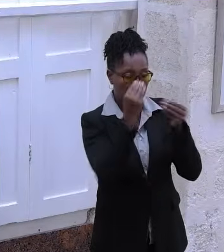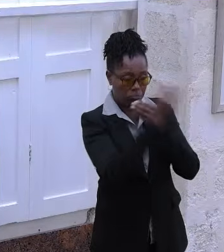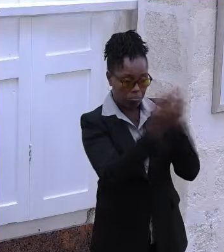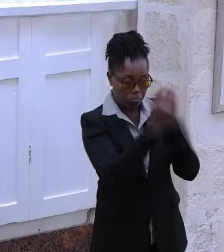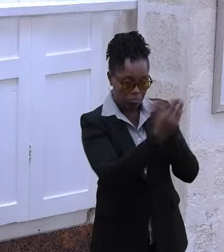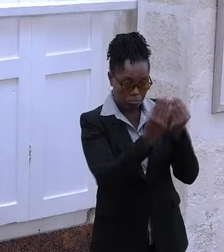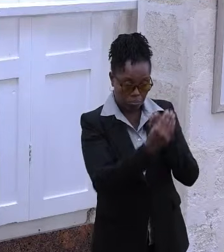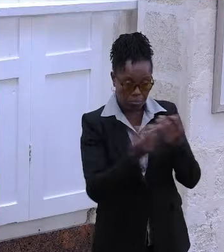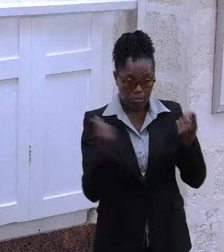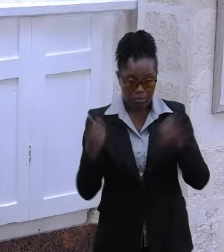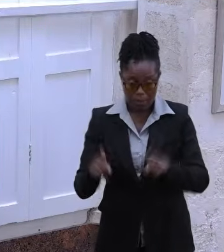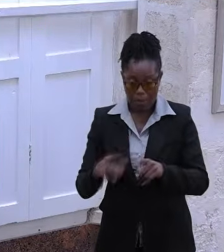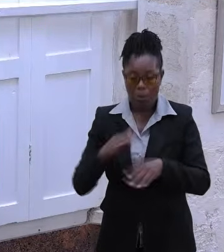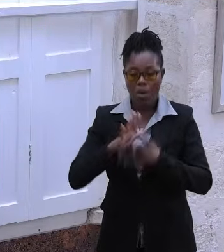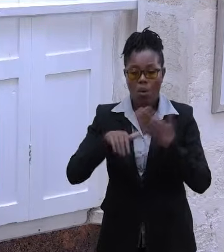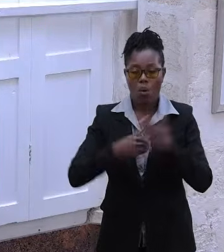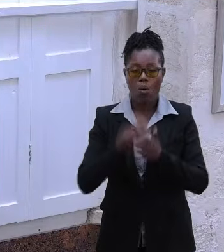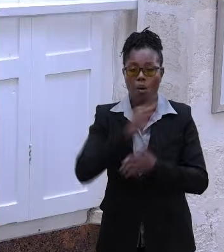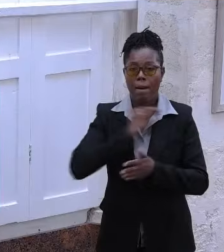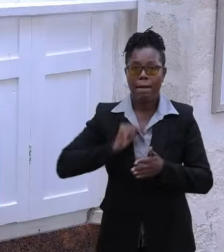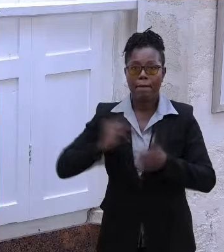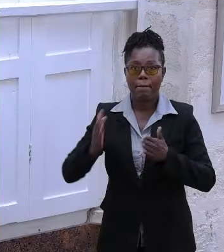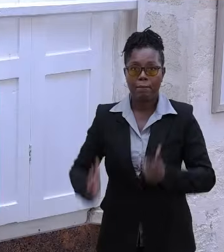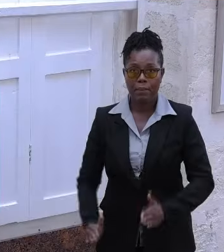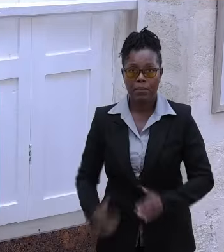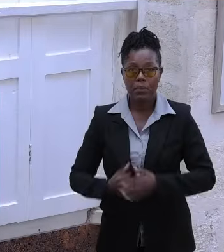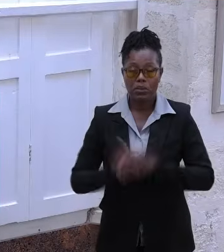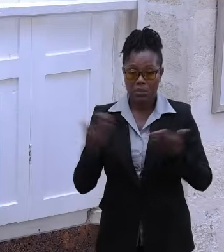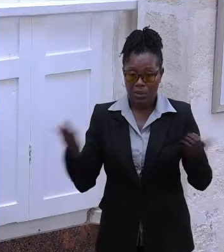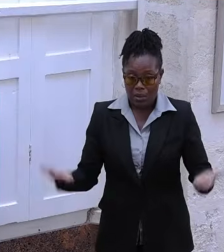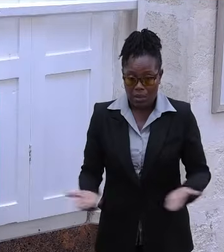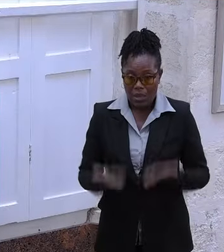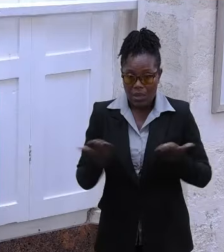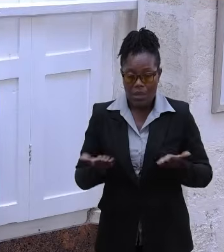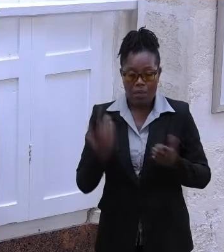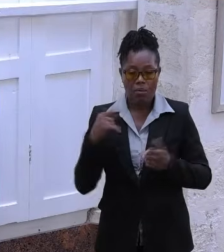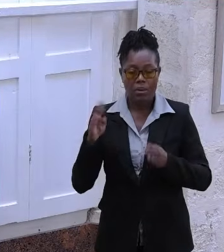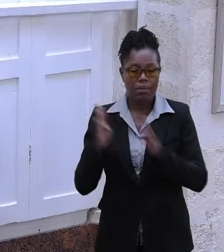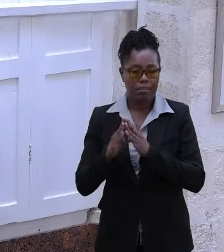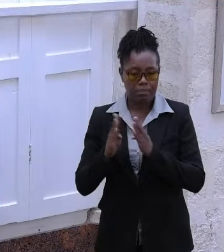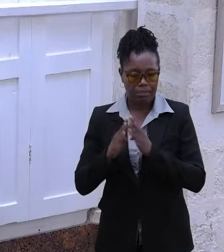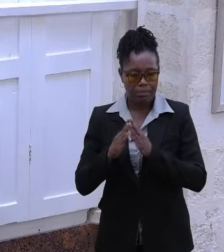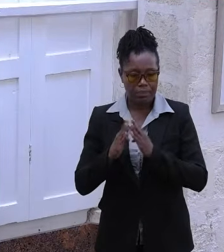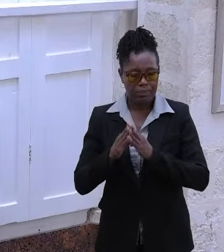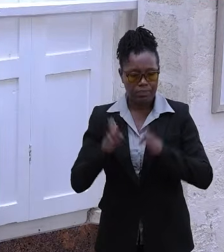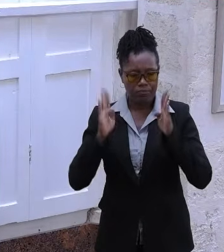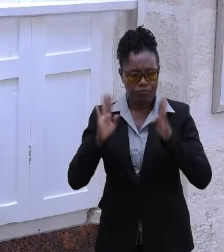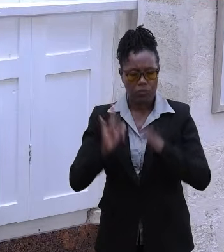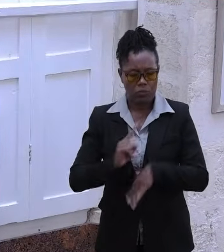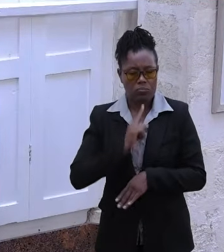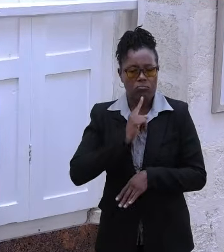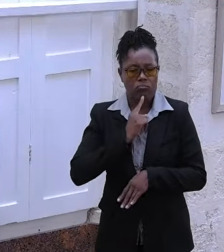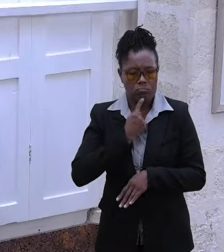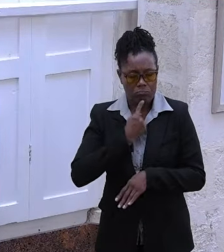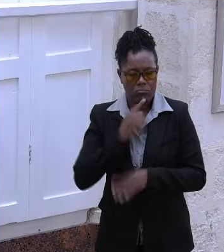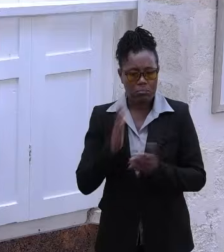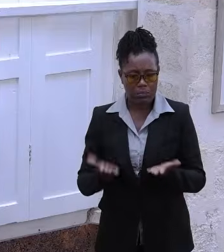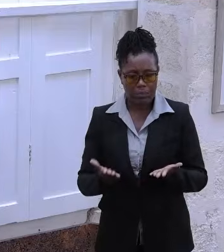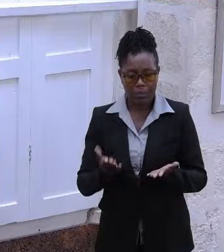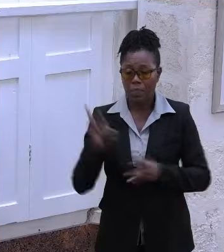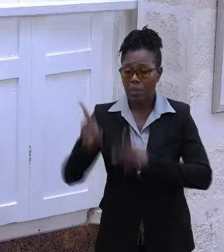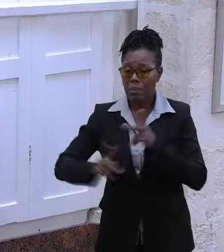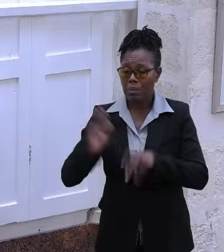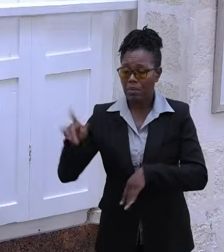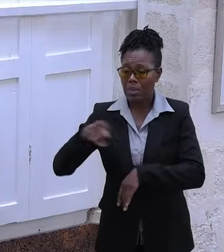members, if possible, be present to give it the seriousness of purpose, because persons give up their